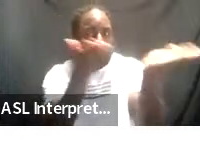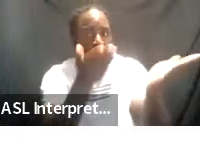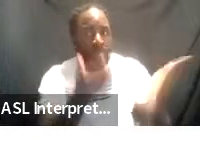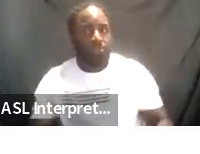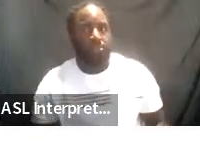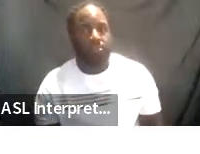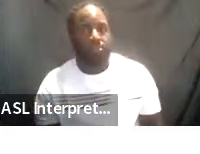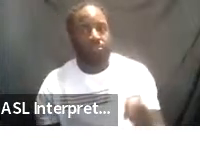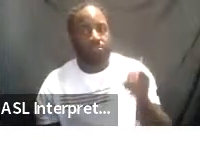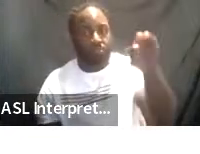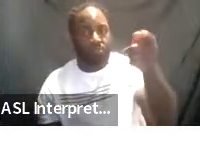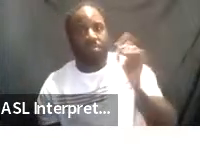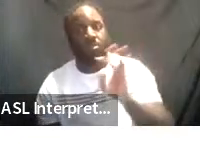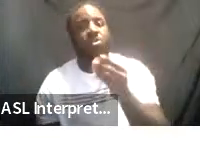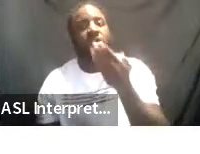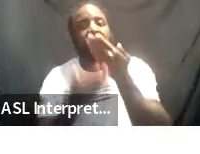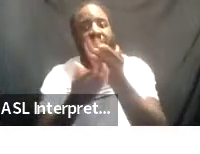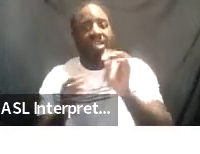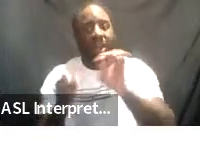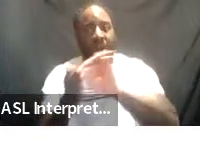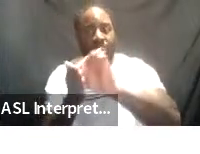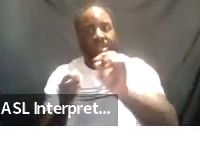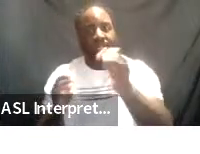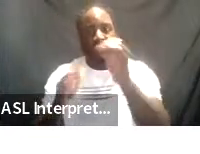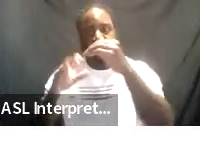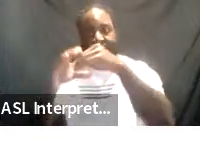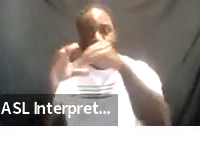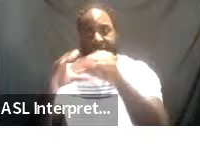Okay, thank you. I'll write an email as a way to follow up. Thank you so much, Eva.